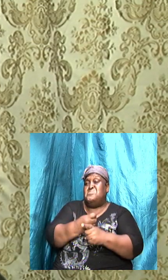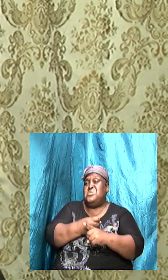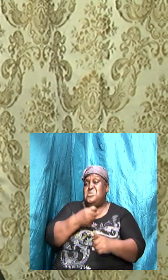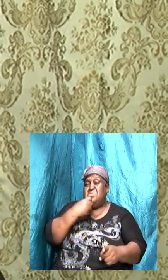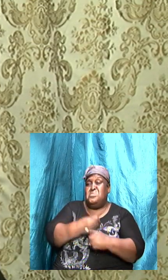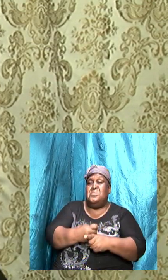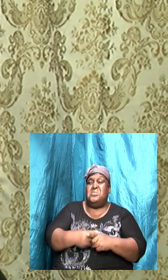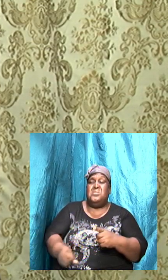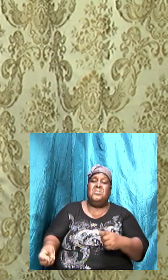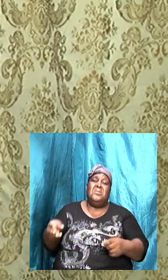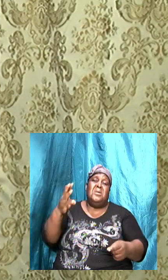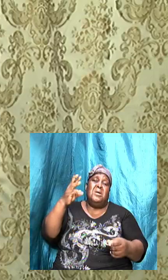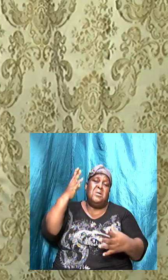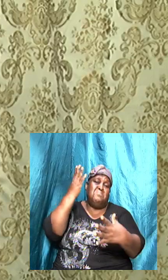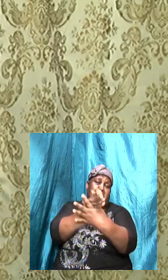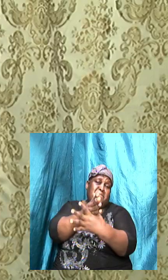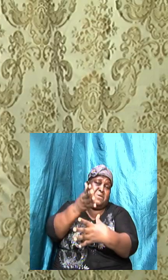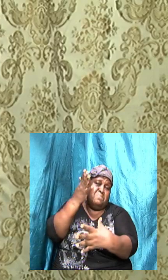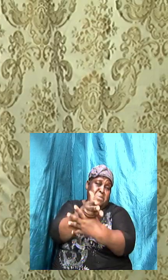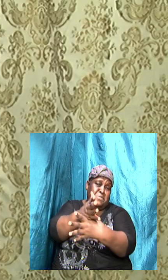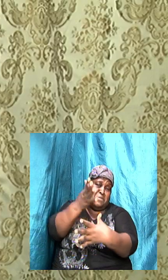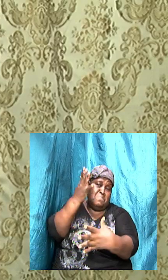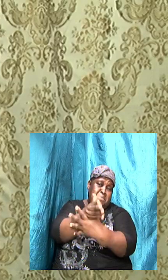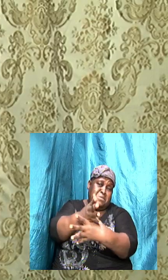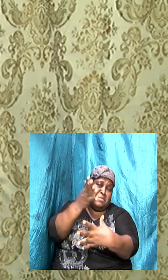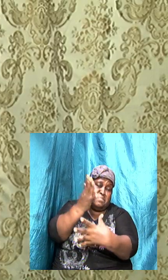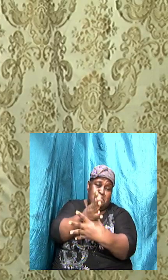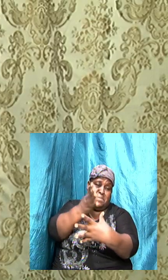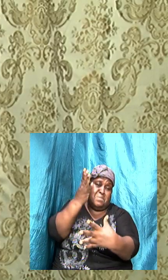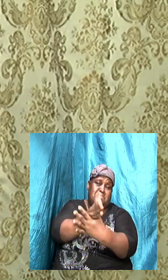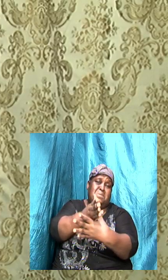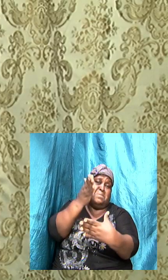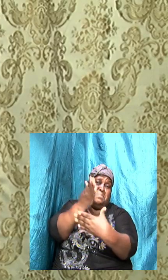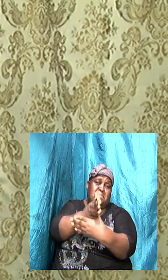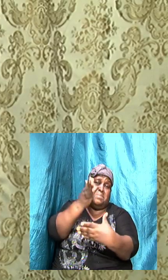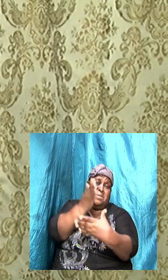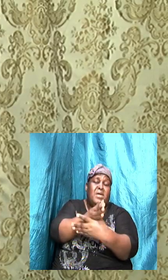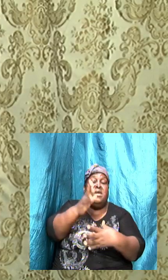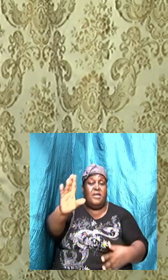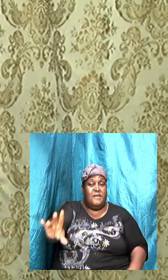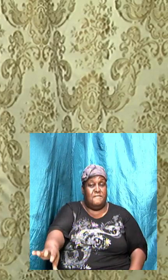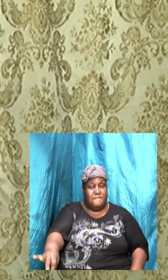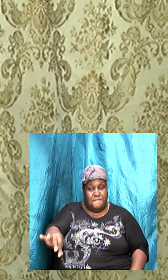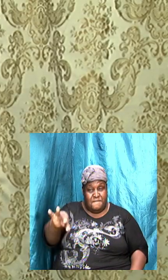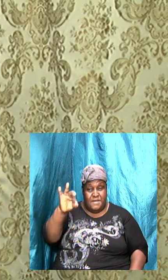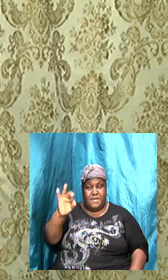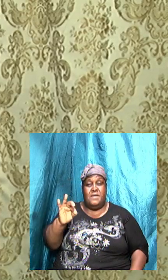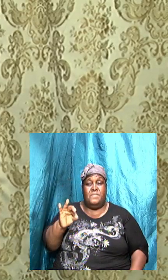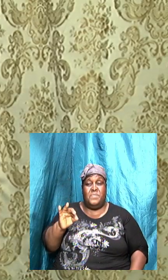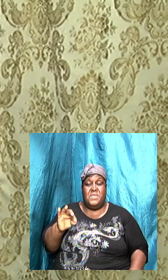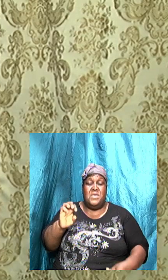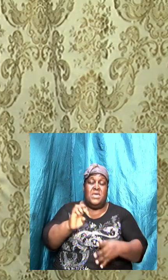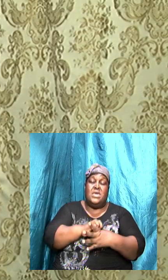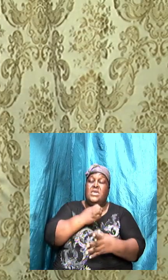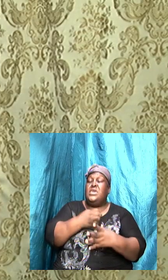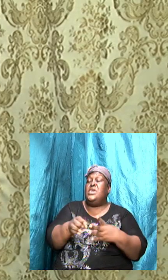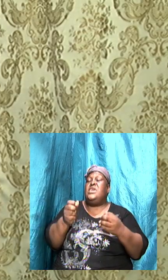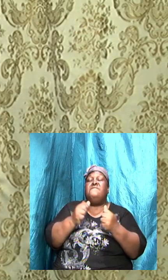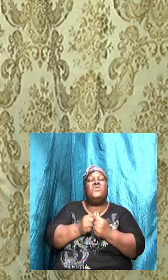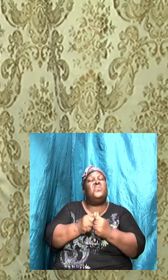They were under severe persecution. And we find that even with